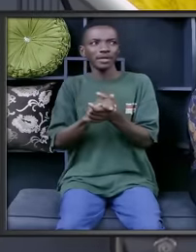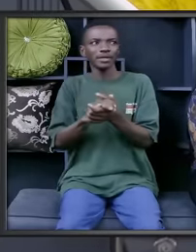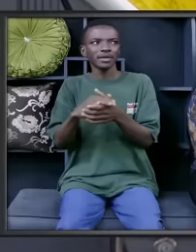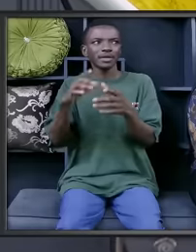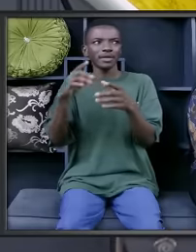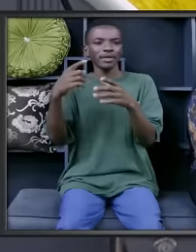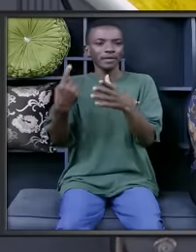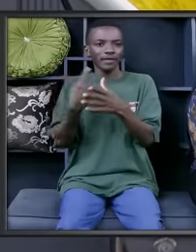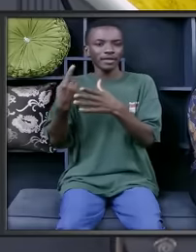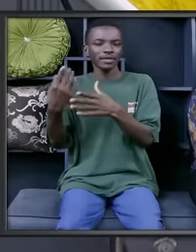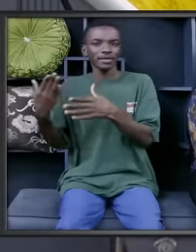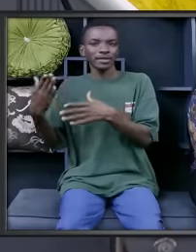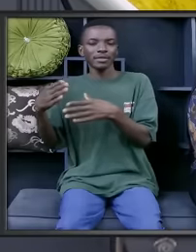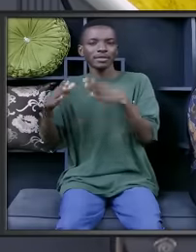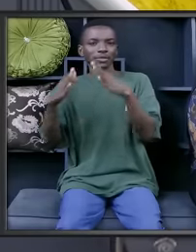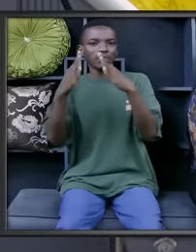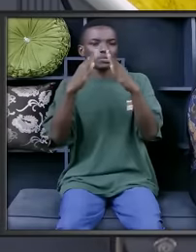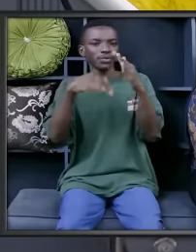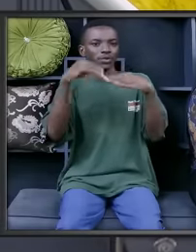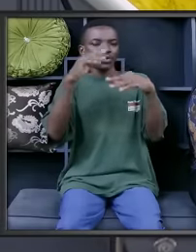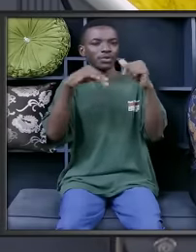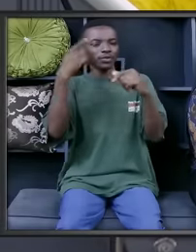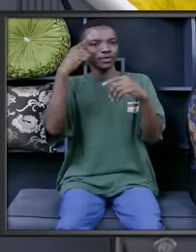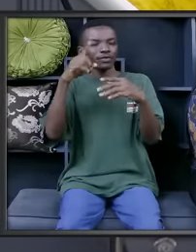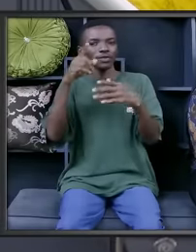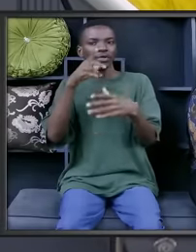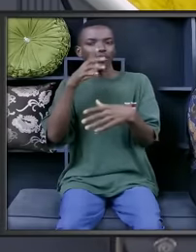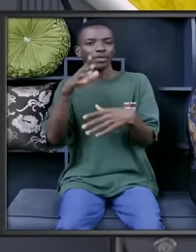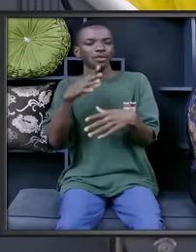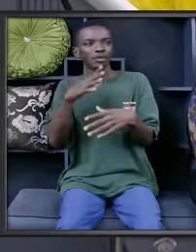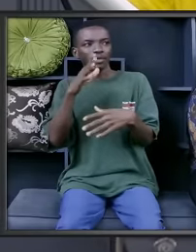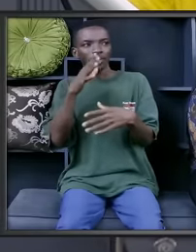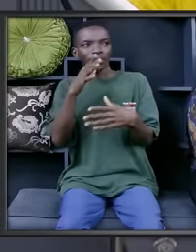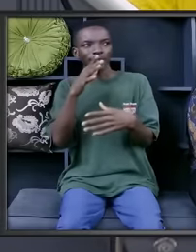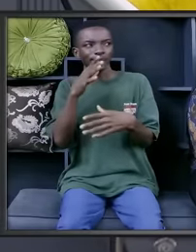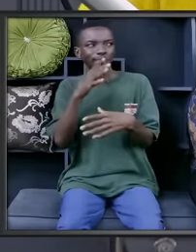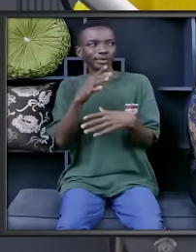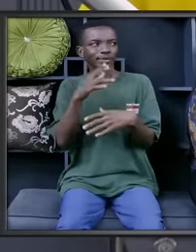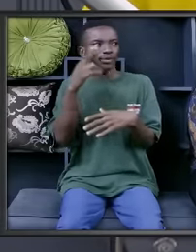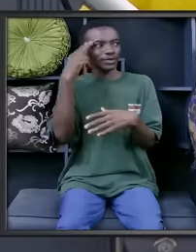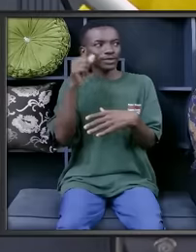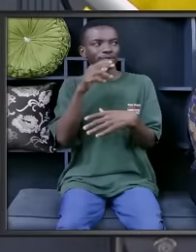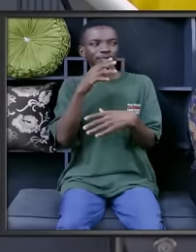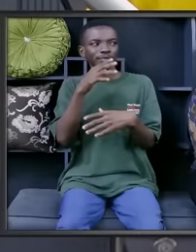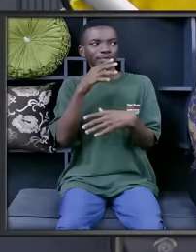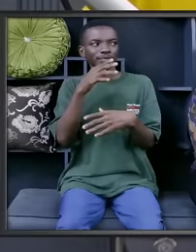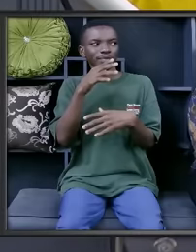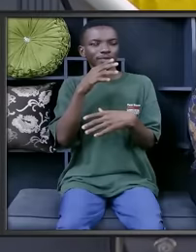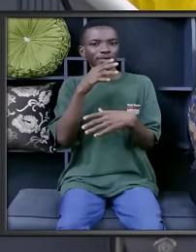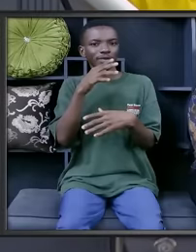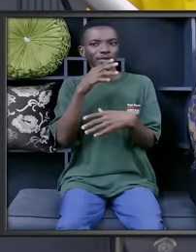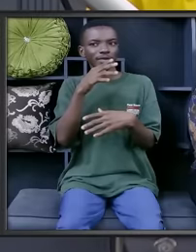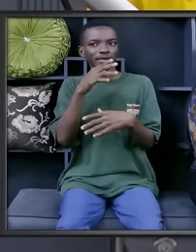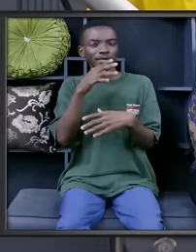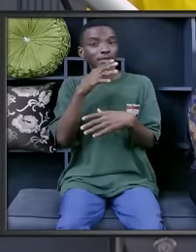thing, may you bring build a house for this. The woman don't forget. Every time where people wait, say, you tell her to build house for your mother.